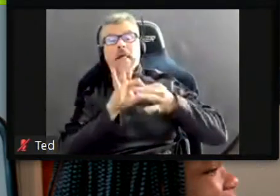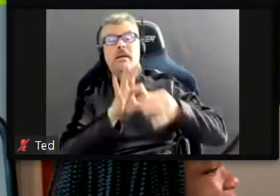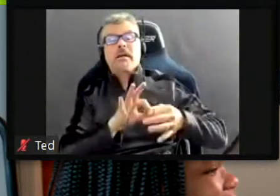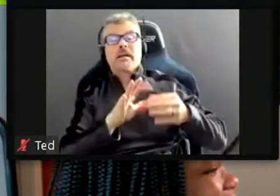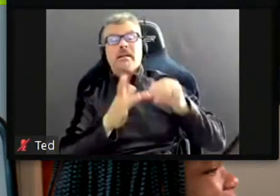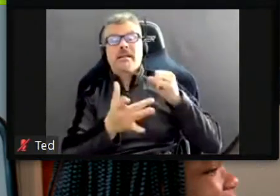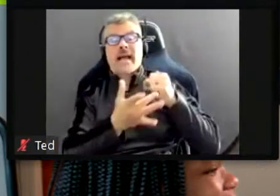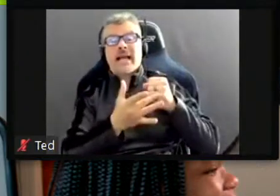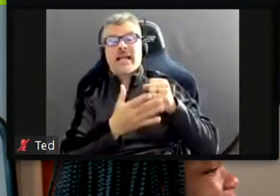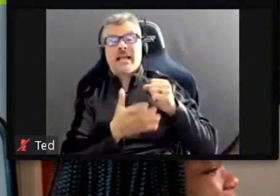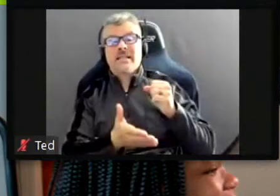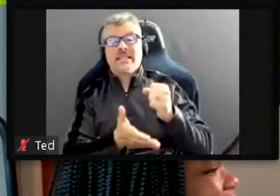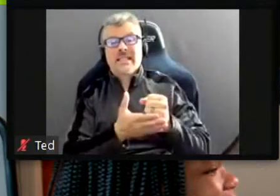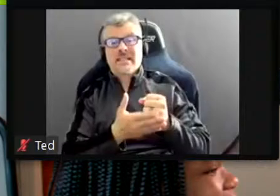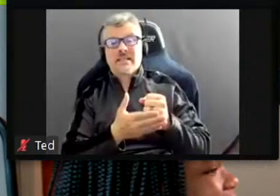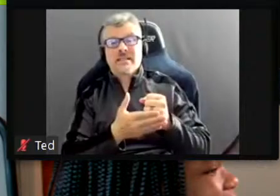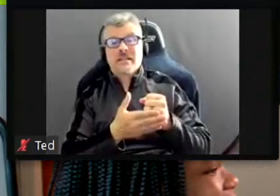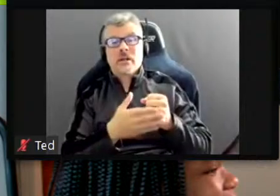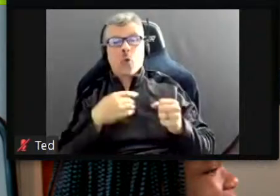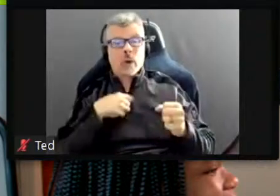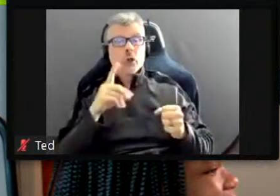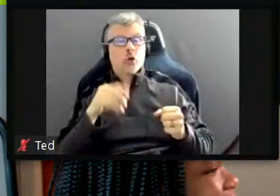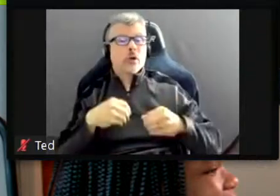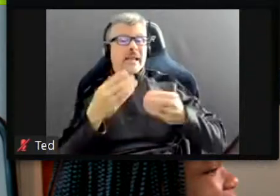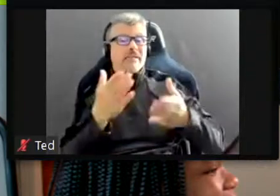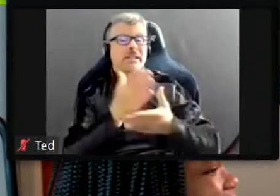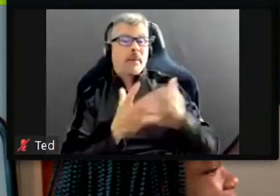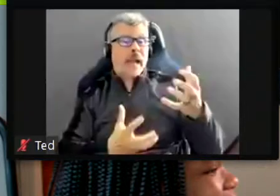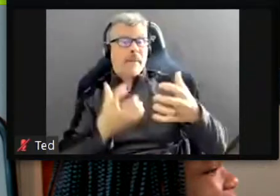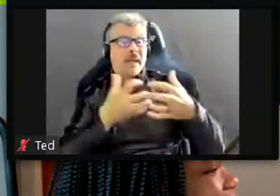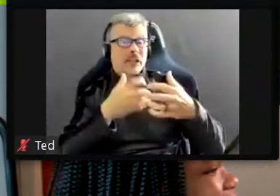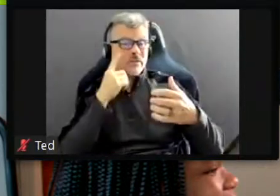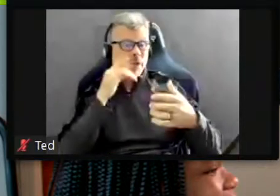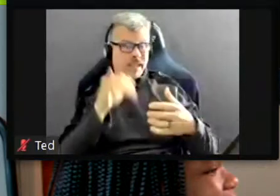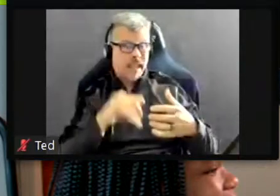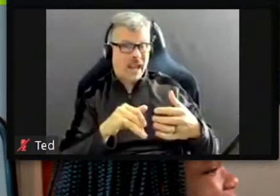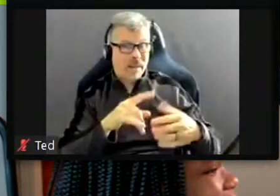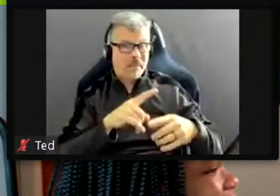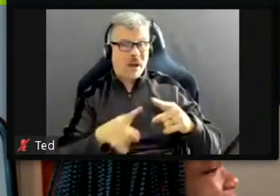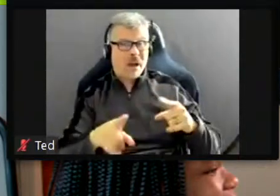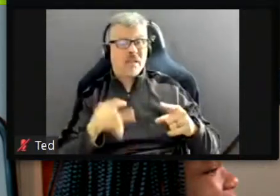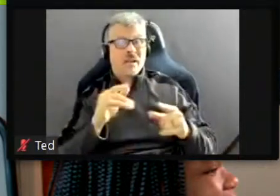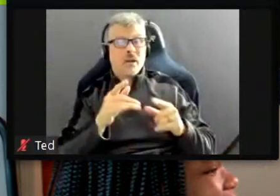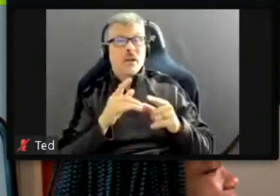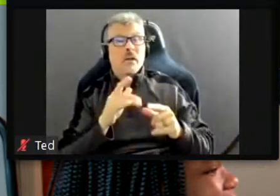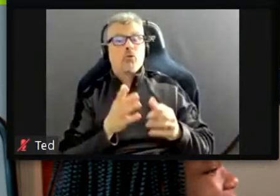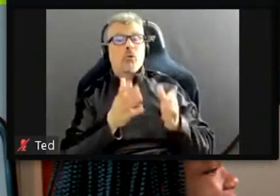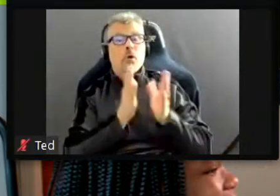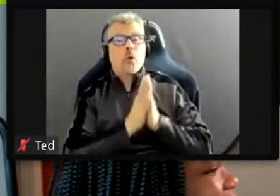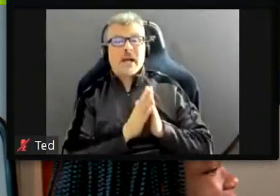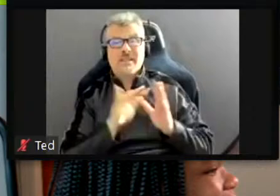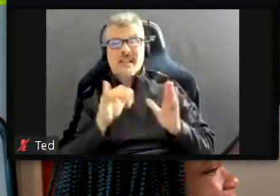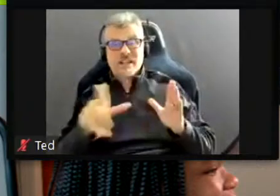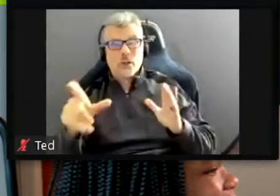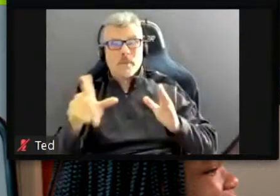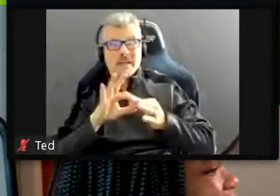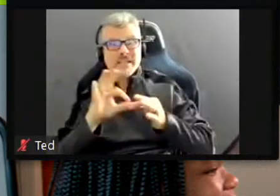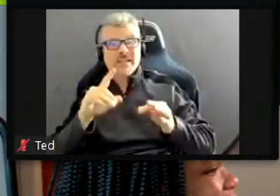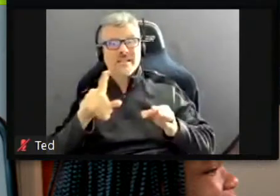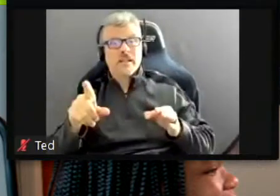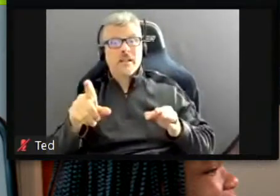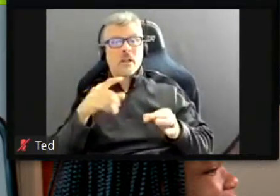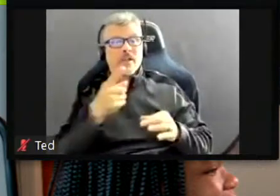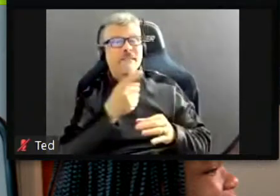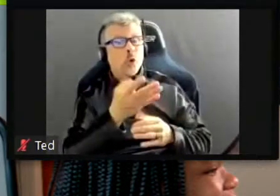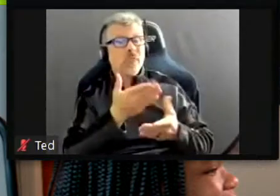do get some commendation for technical assistance, but the request has been, as Mrs. Zogby said, a few things, but the only things